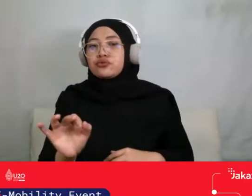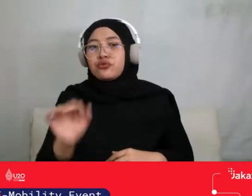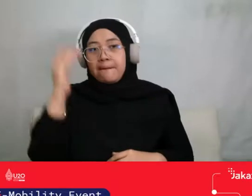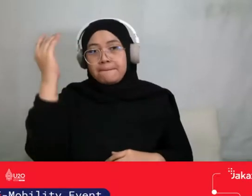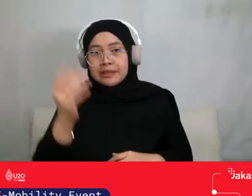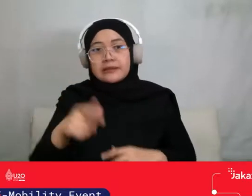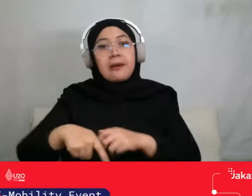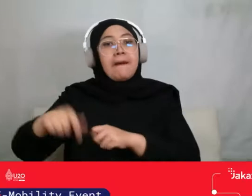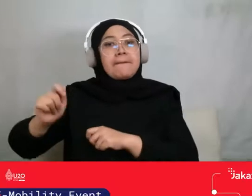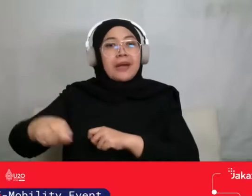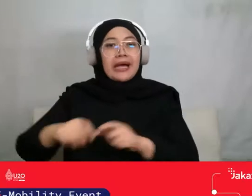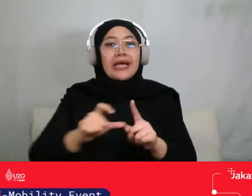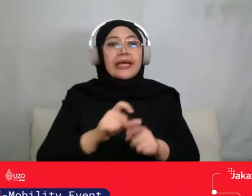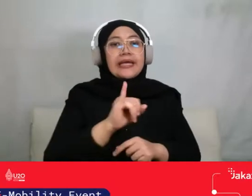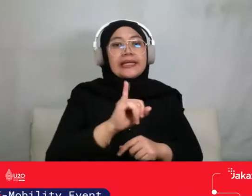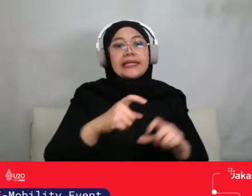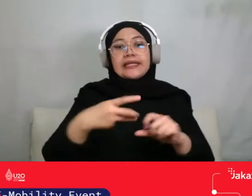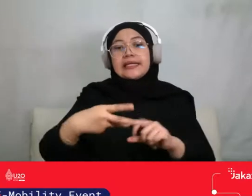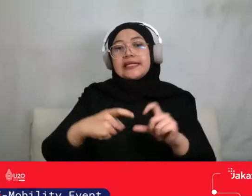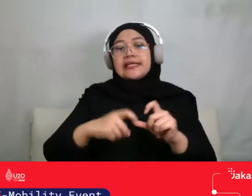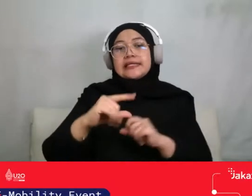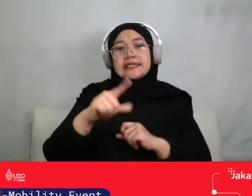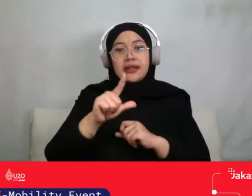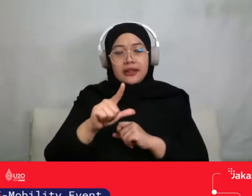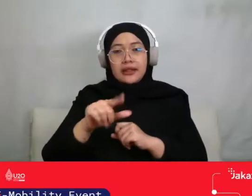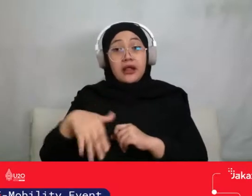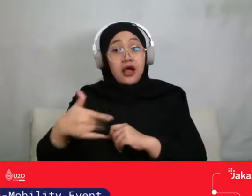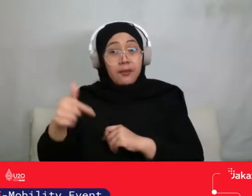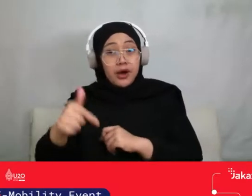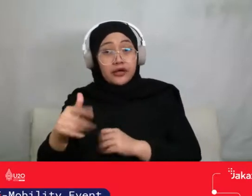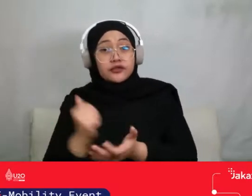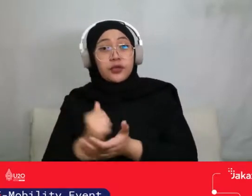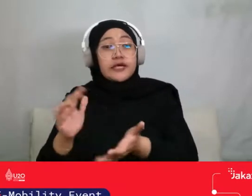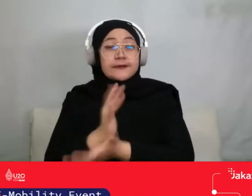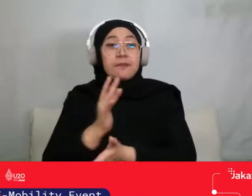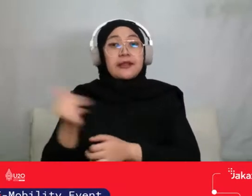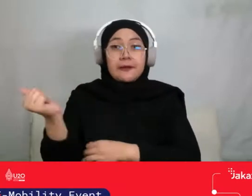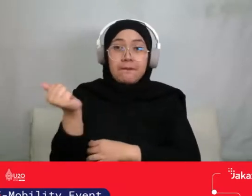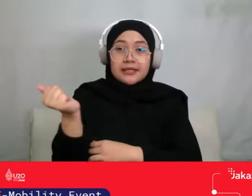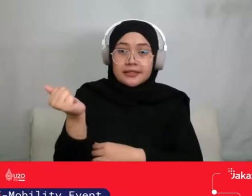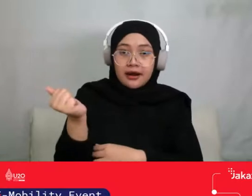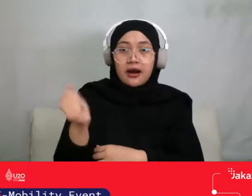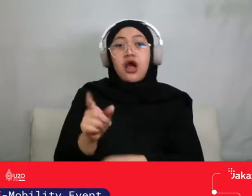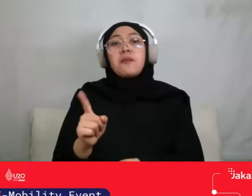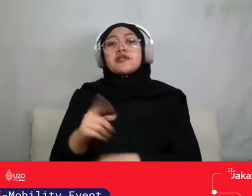perlite. Isn't this a market opportunity in addition to the neighboring cities of Jakarta?